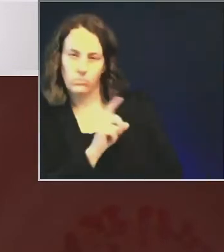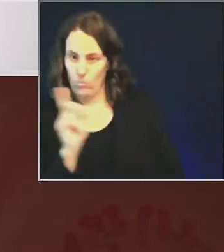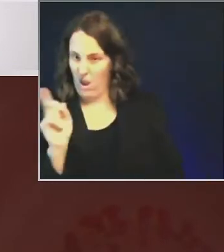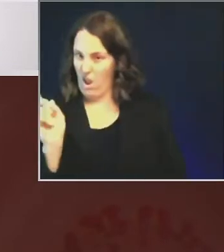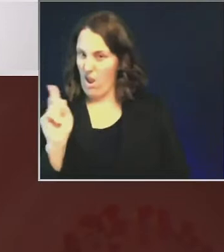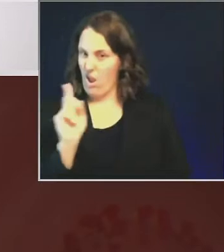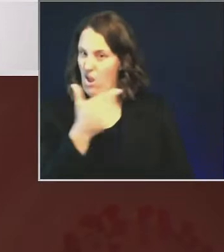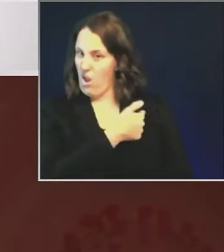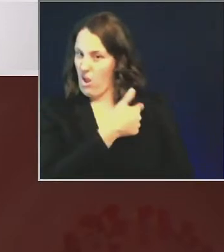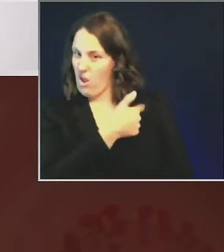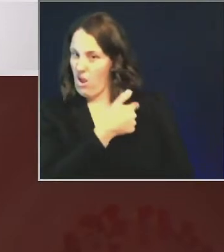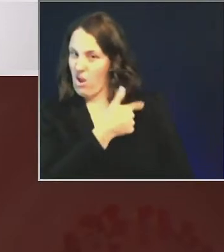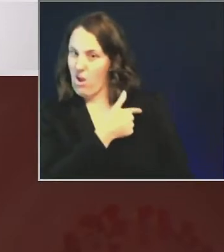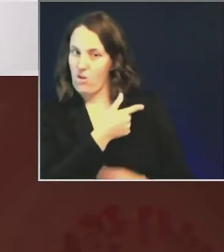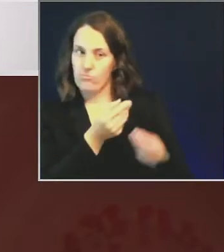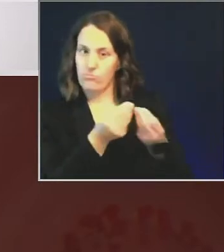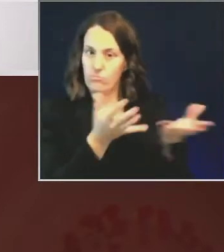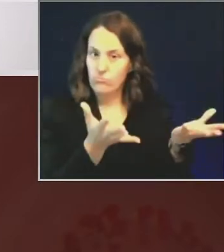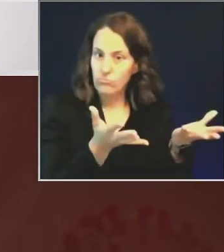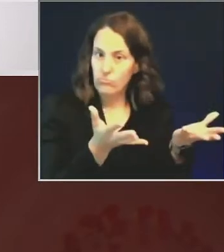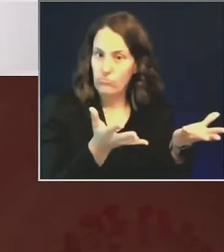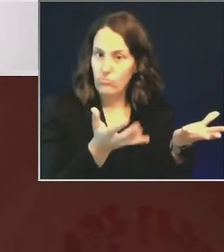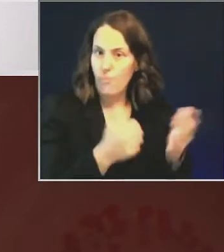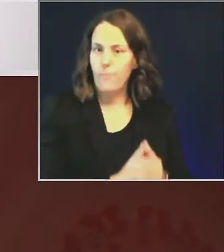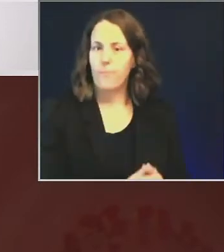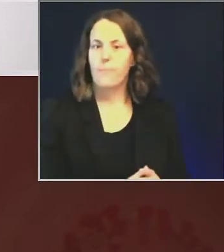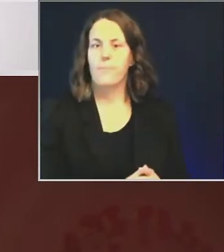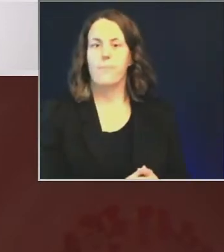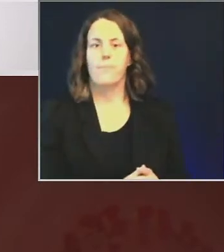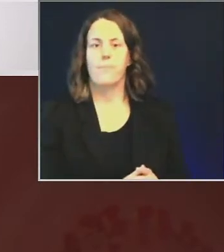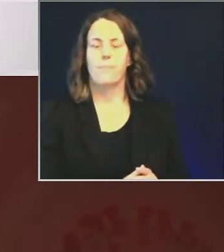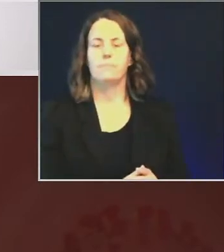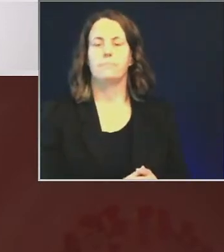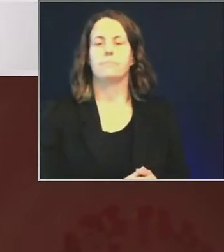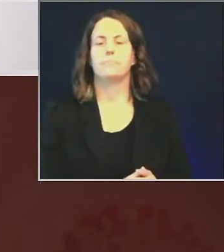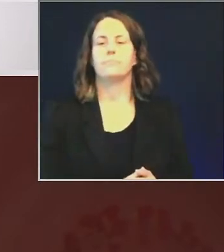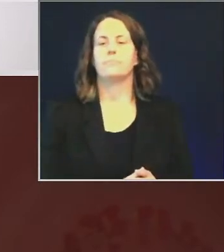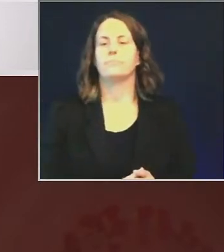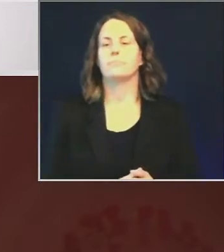with vaccination status and where